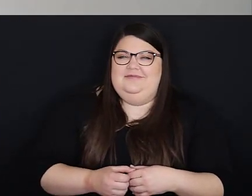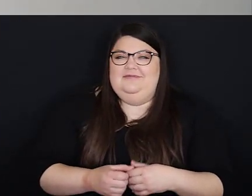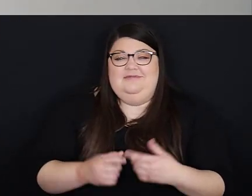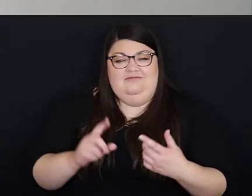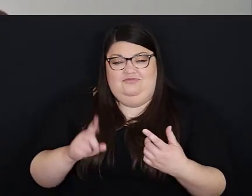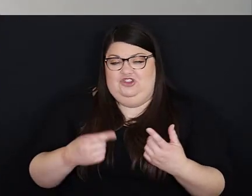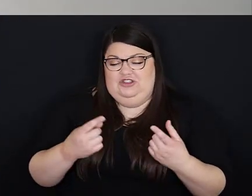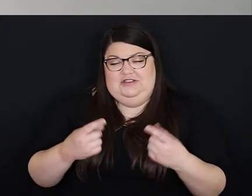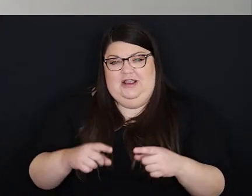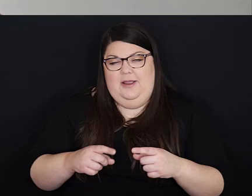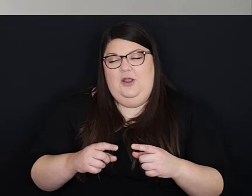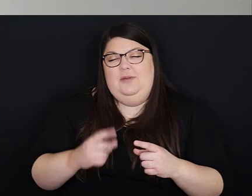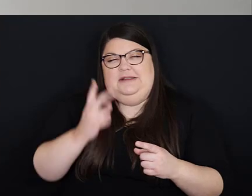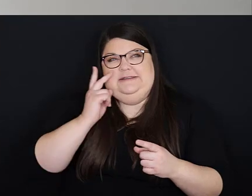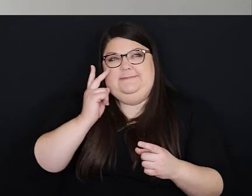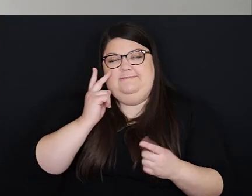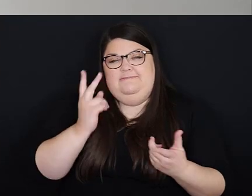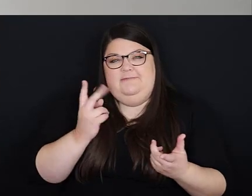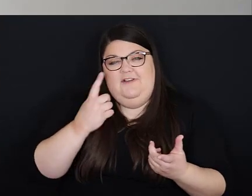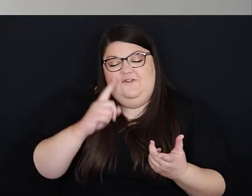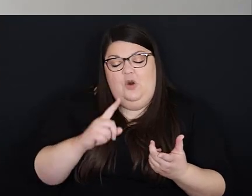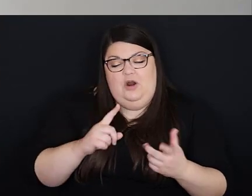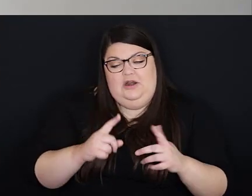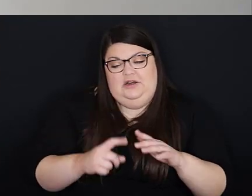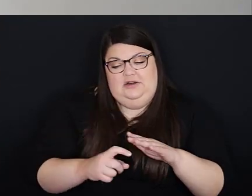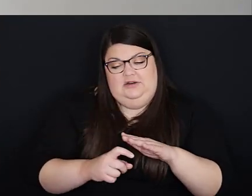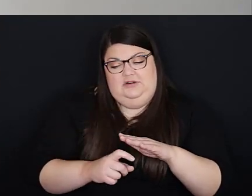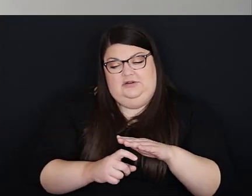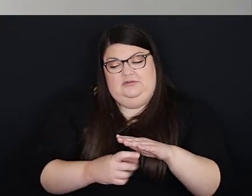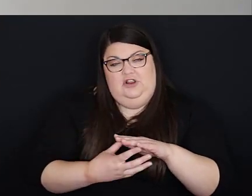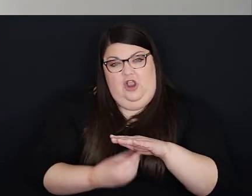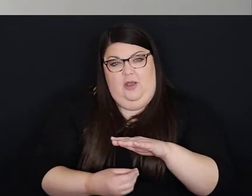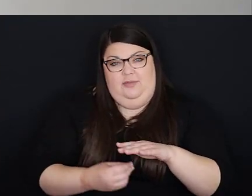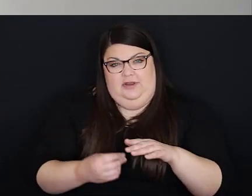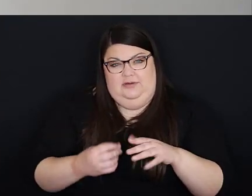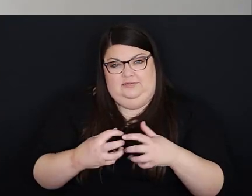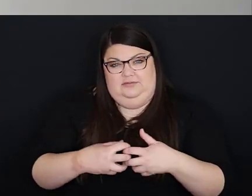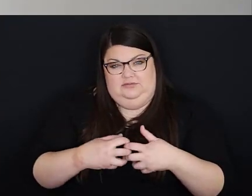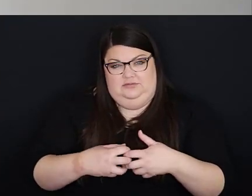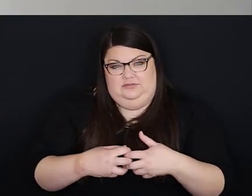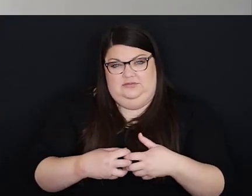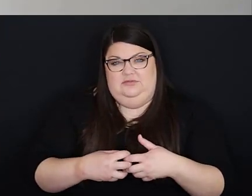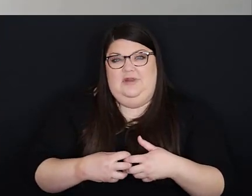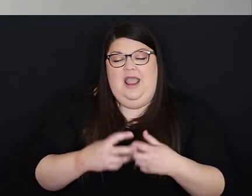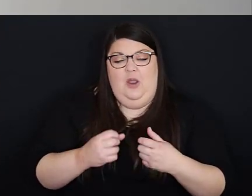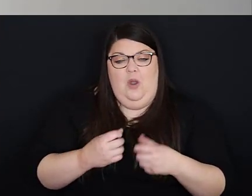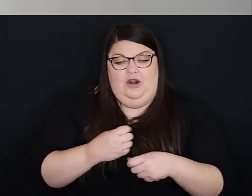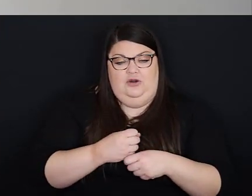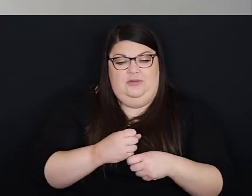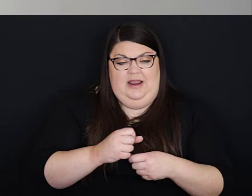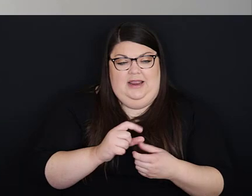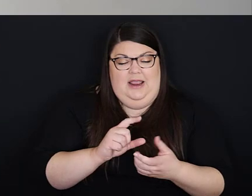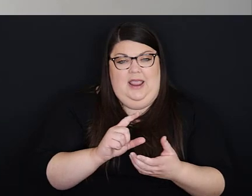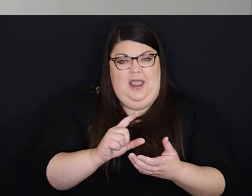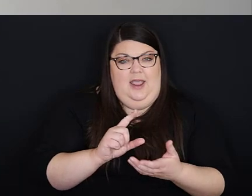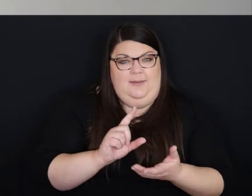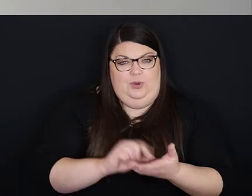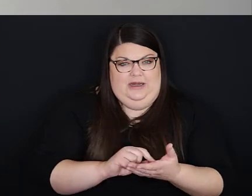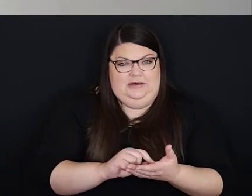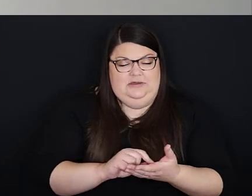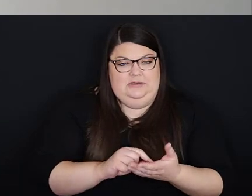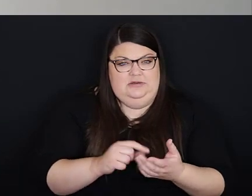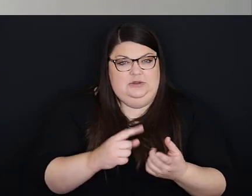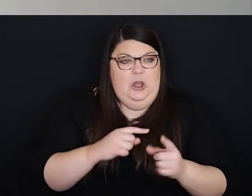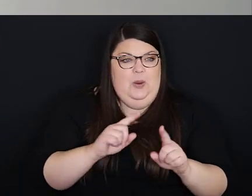It happened. Let's see, for the Xerox thing, I wanted to make a print. I went to Gemini, which had